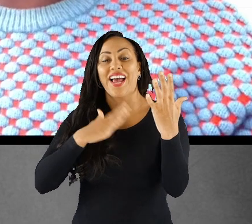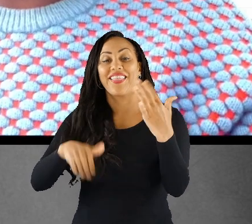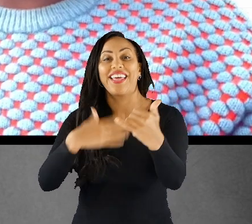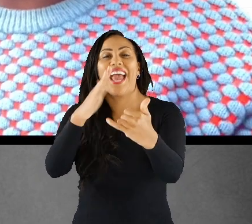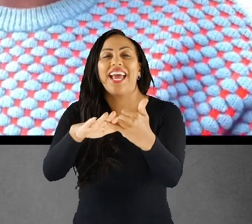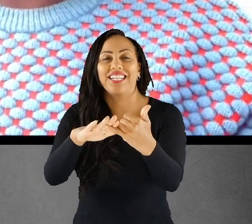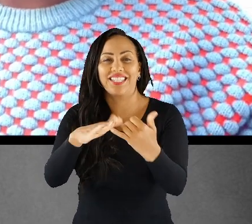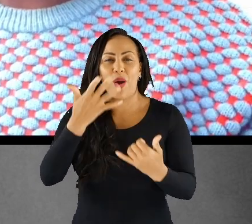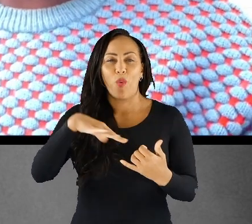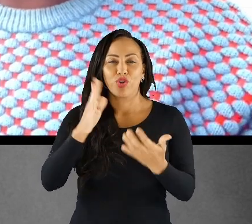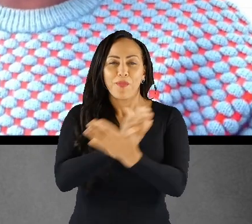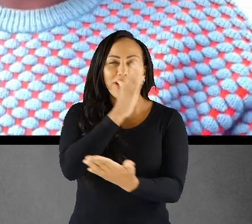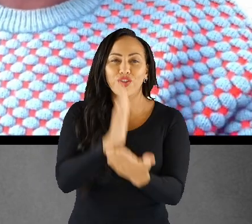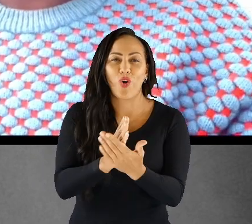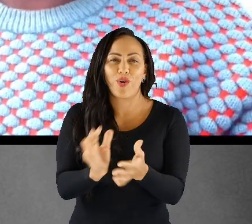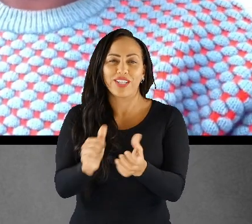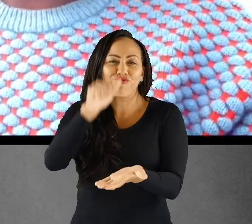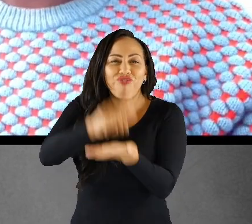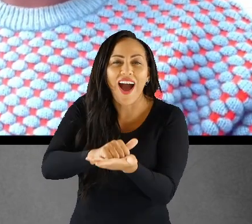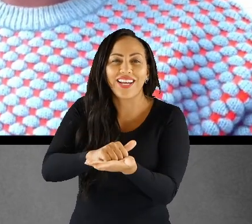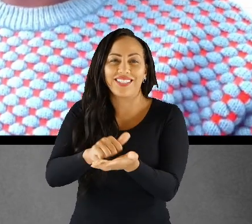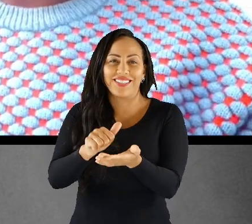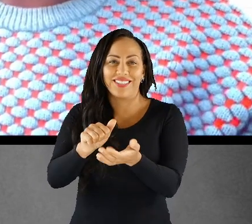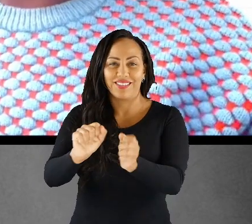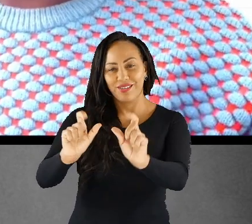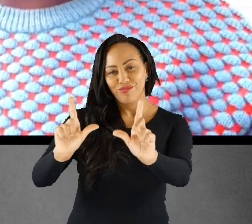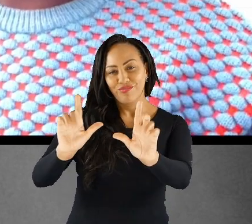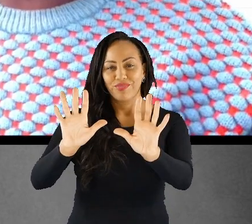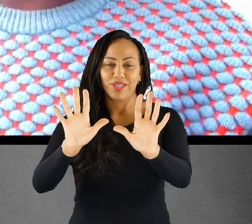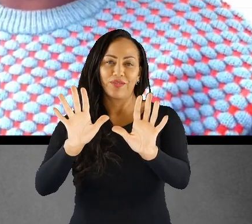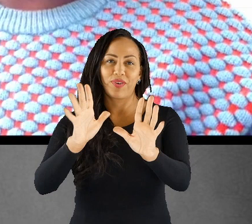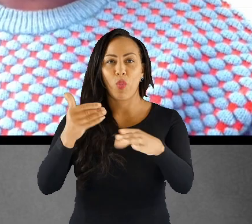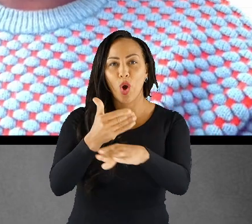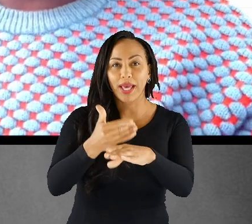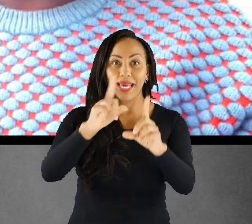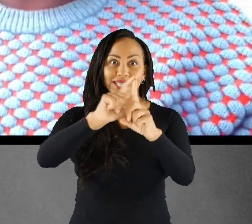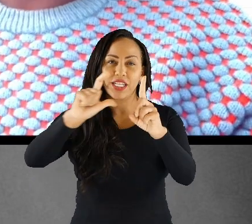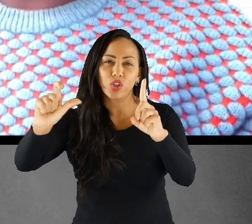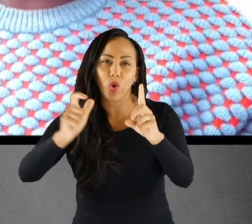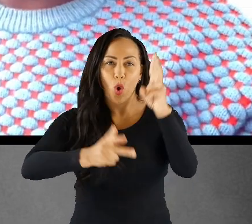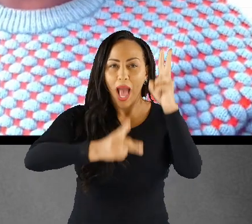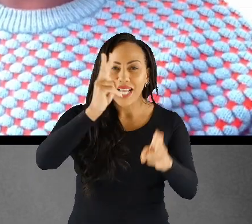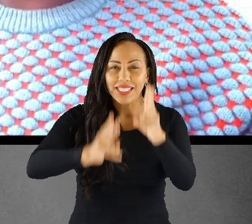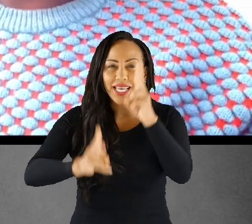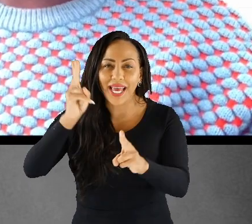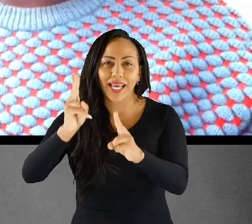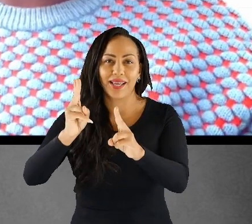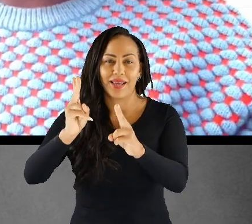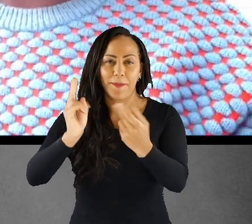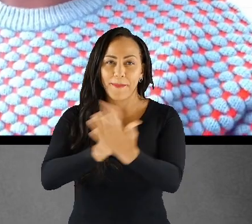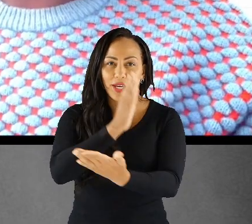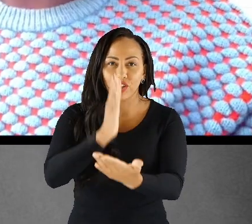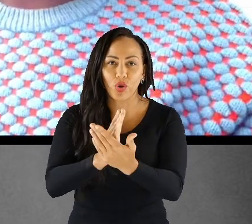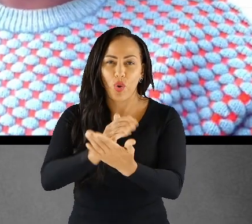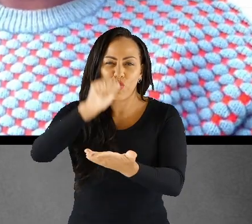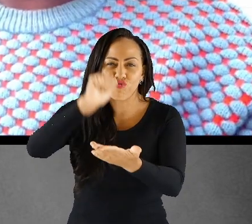It's making it look right. It's making it, if you're doing digitally editing it,